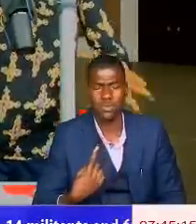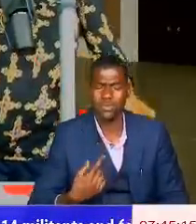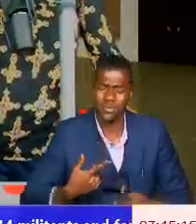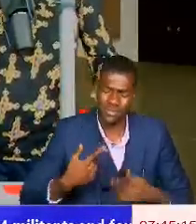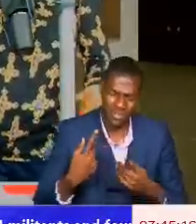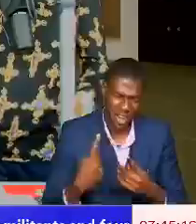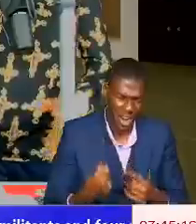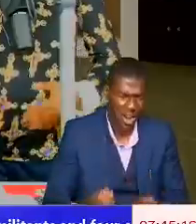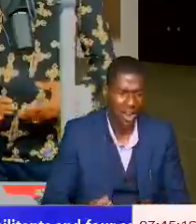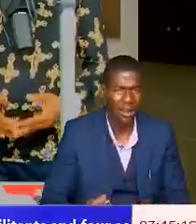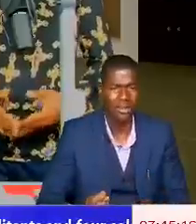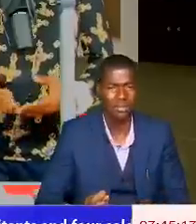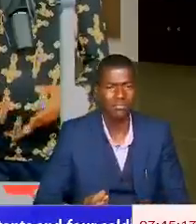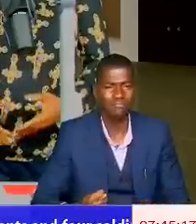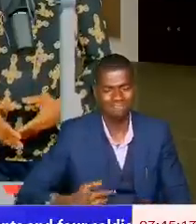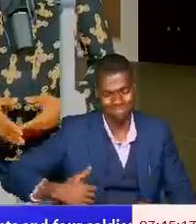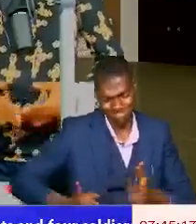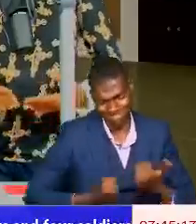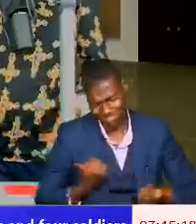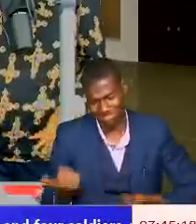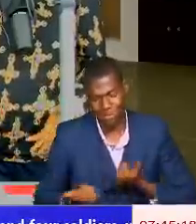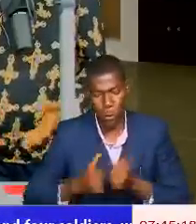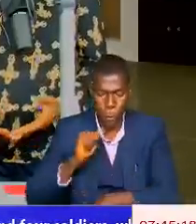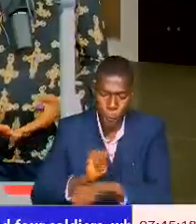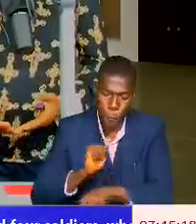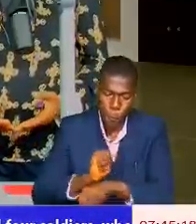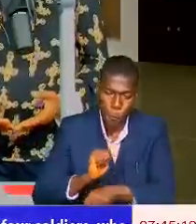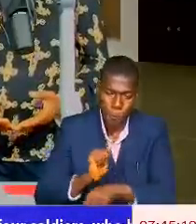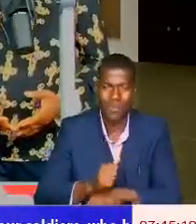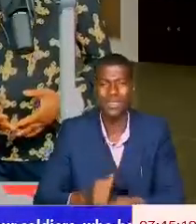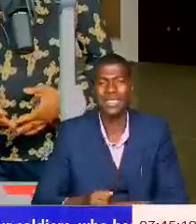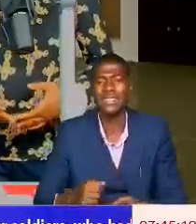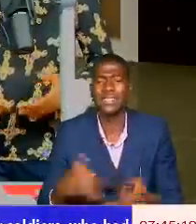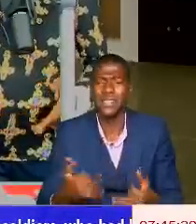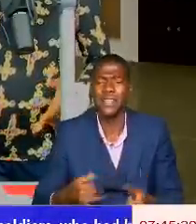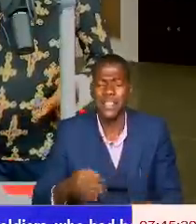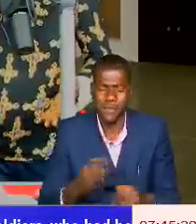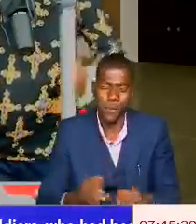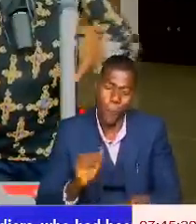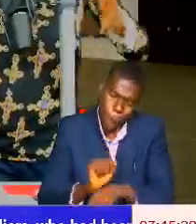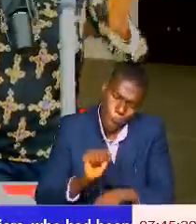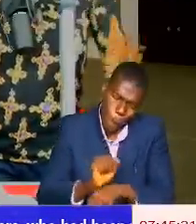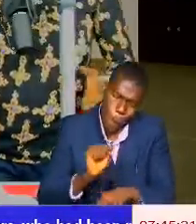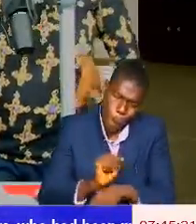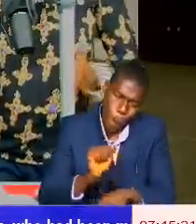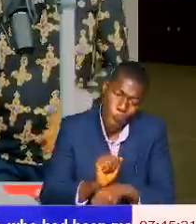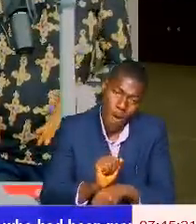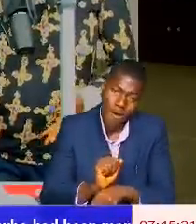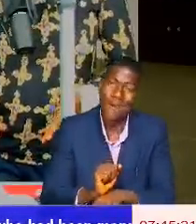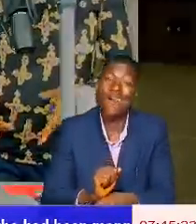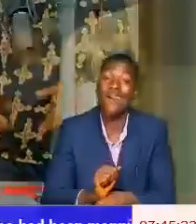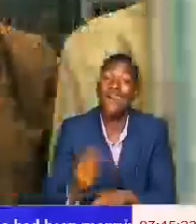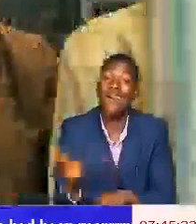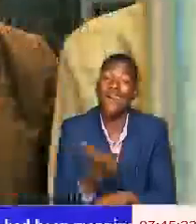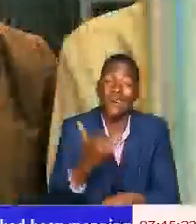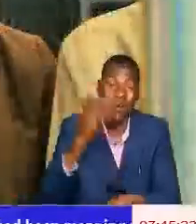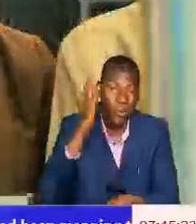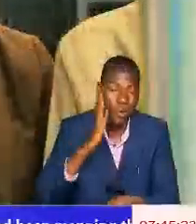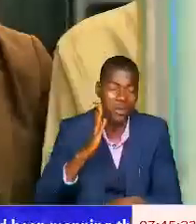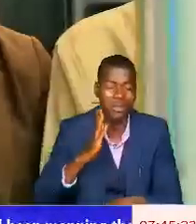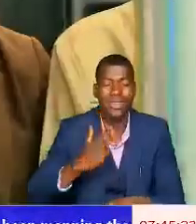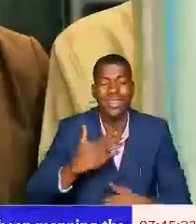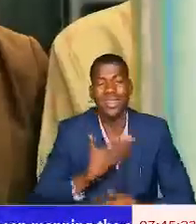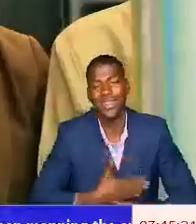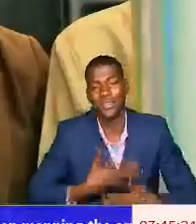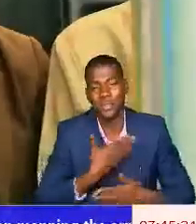your immediate community go enjoy. Your family go enjoy with you. So to say we say we want to make the world a better place. Now one person go